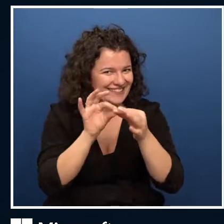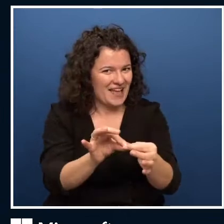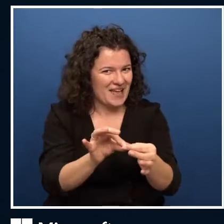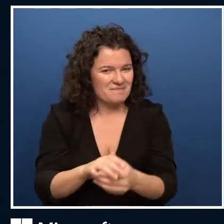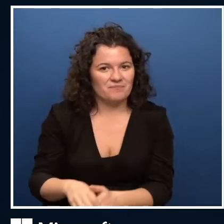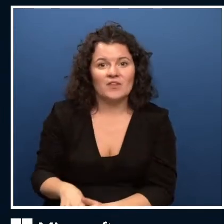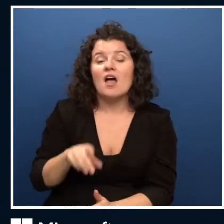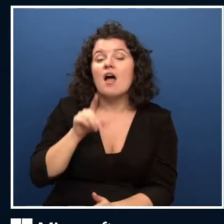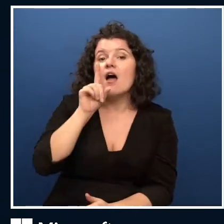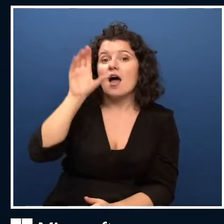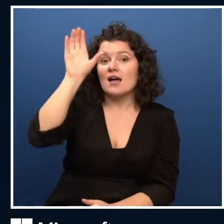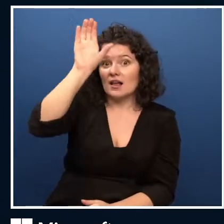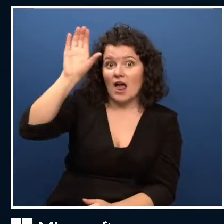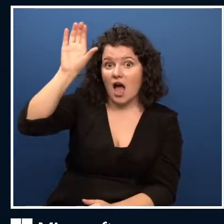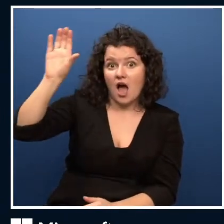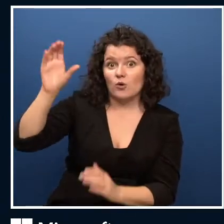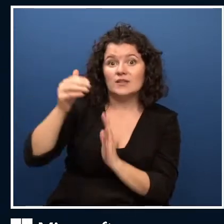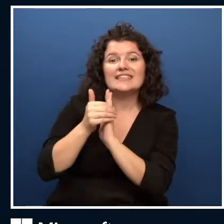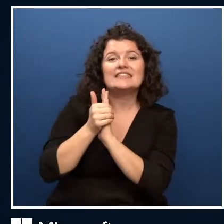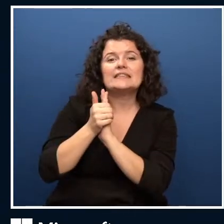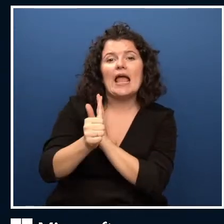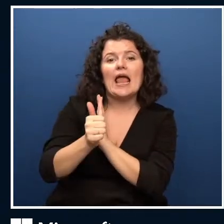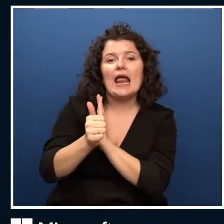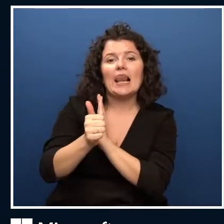Skills Challenge available. So if you go to